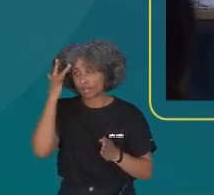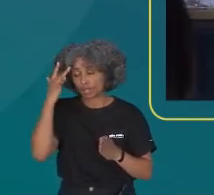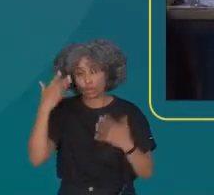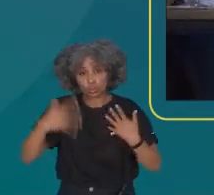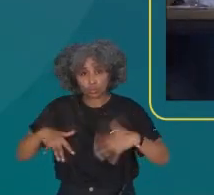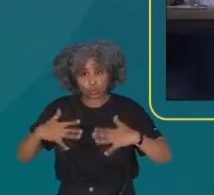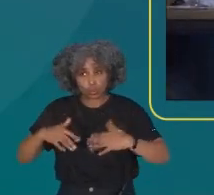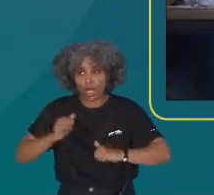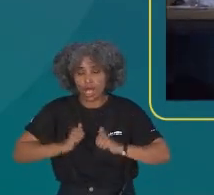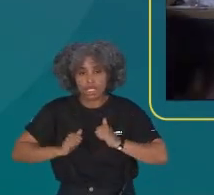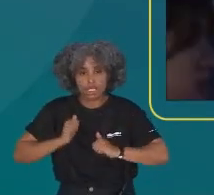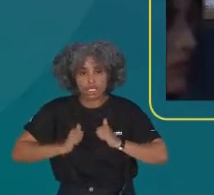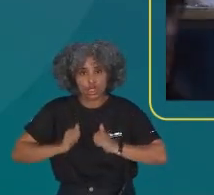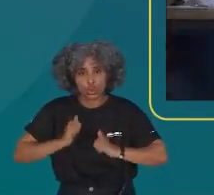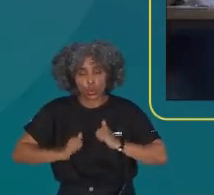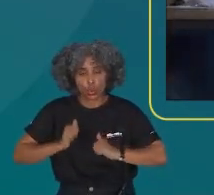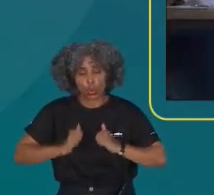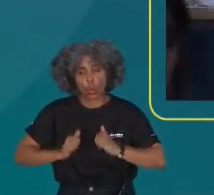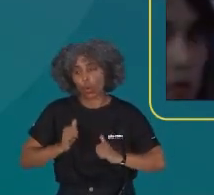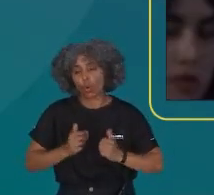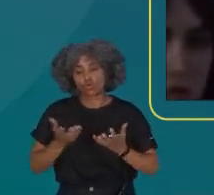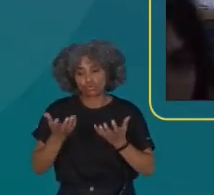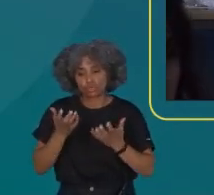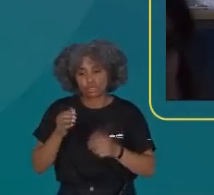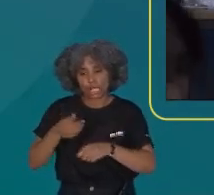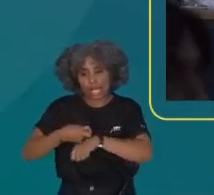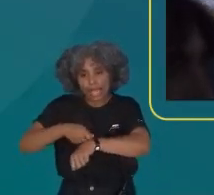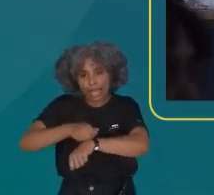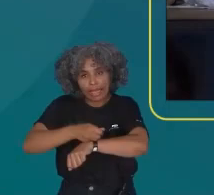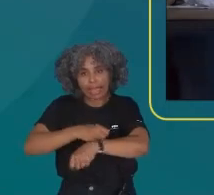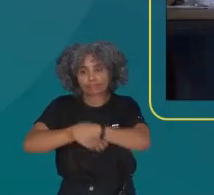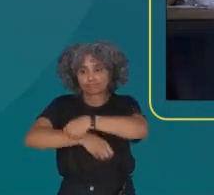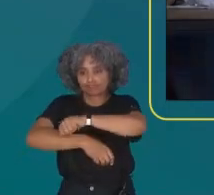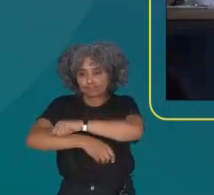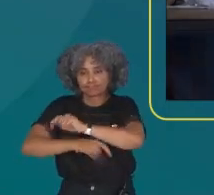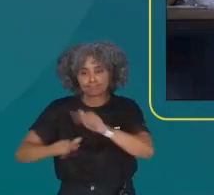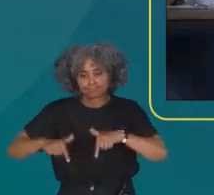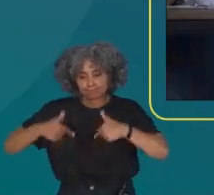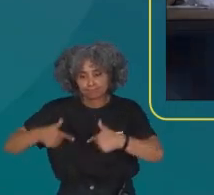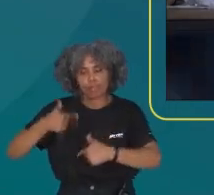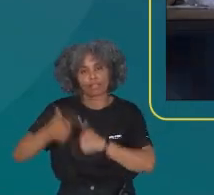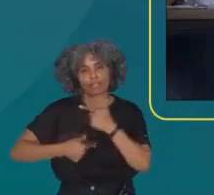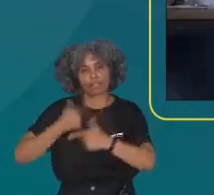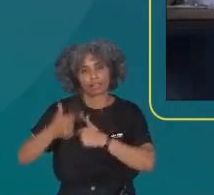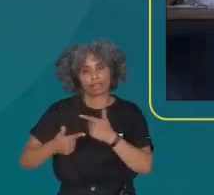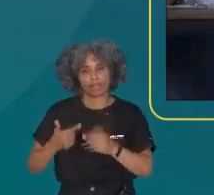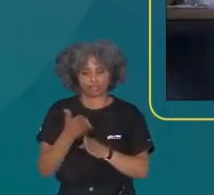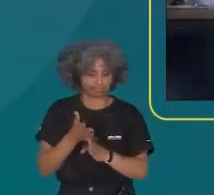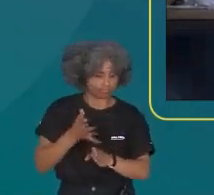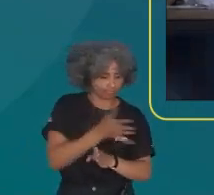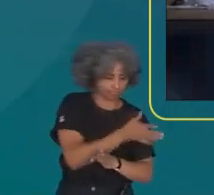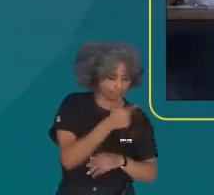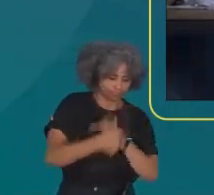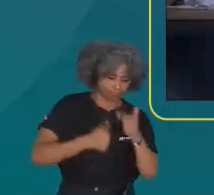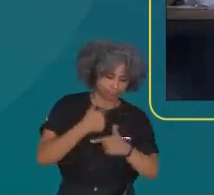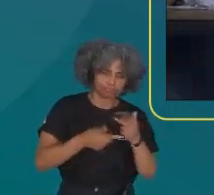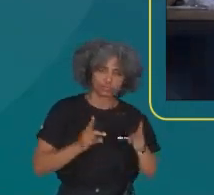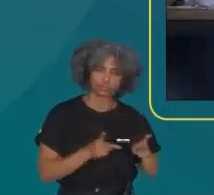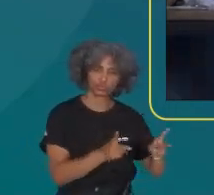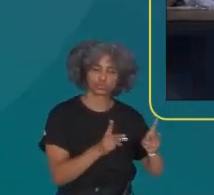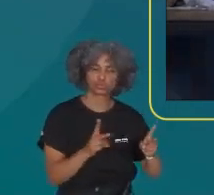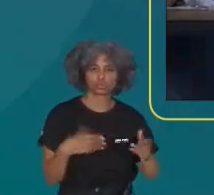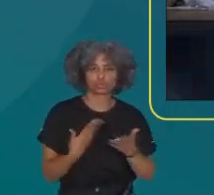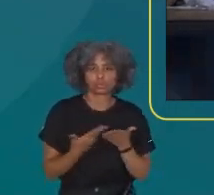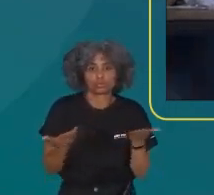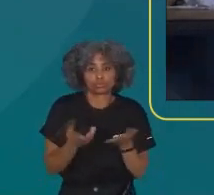And we are all very privileged to be here today, because there's one excitement in the ICLEI offices ahead